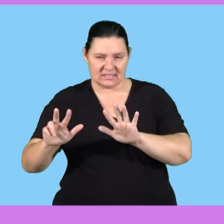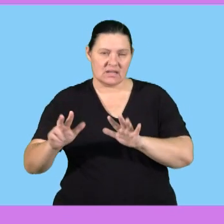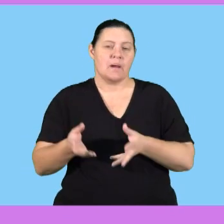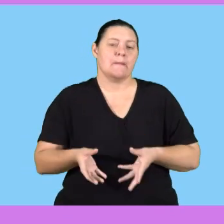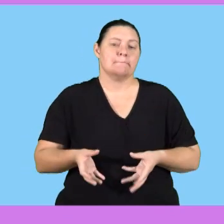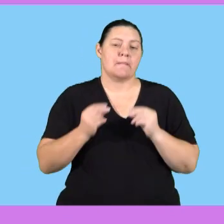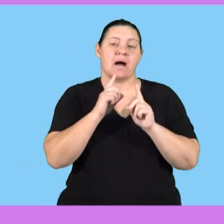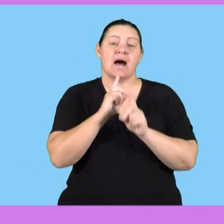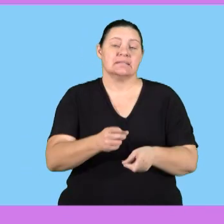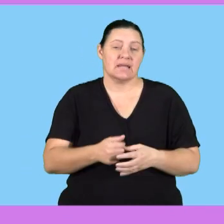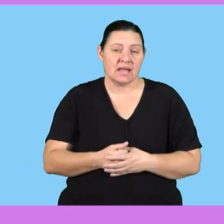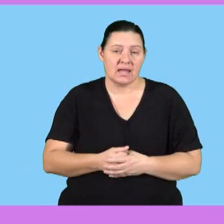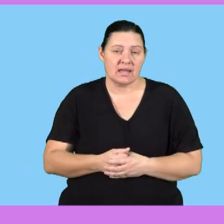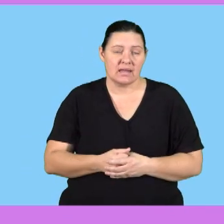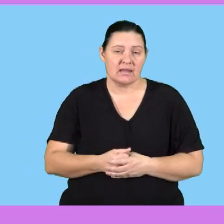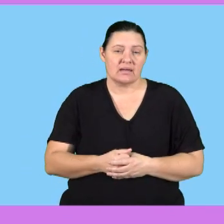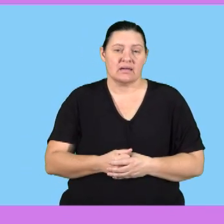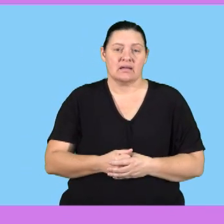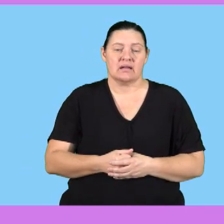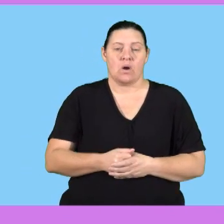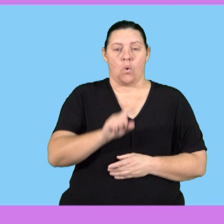58. That will give us an answer of